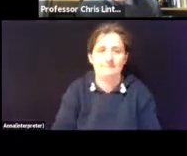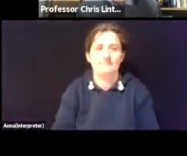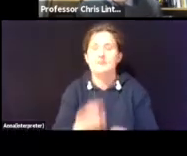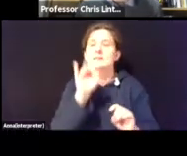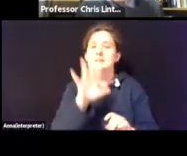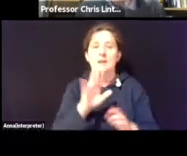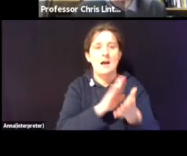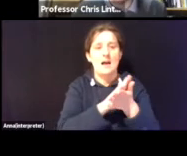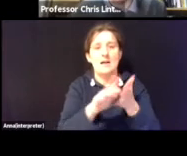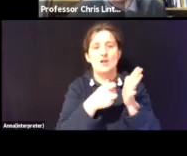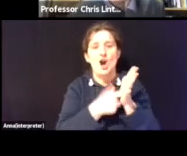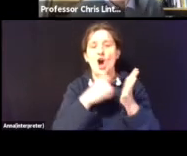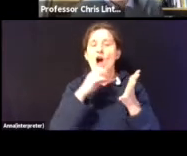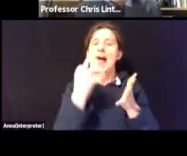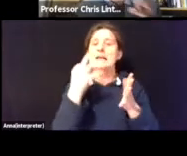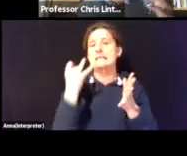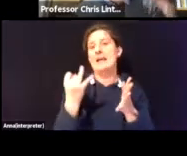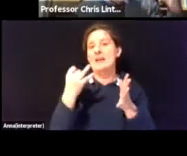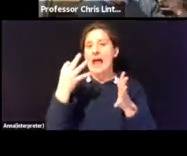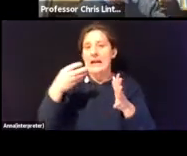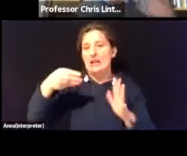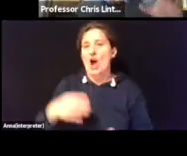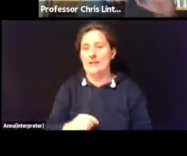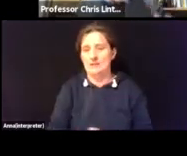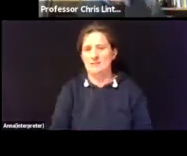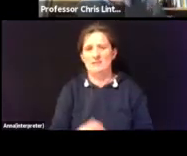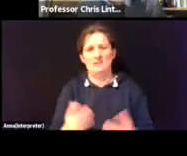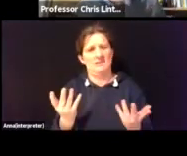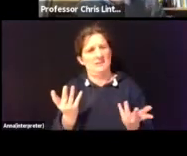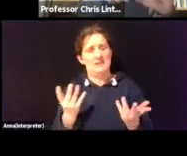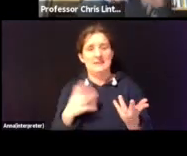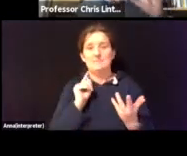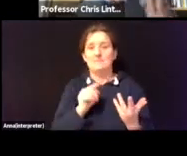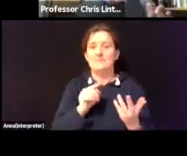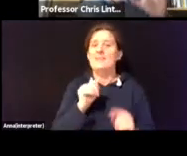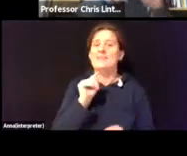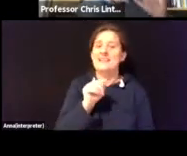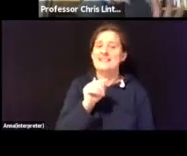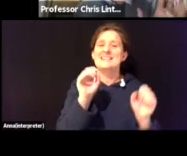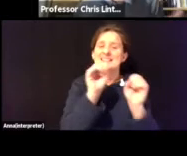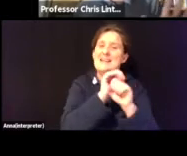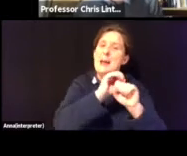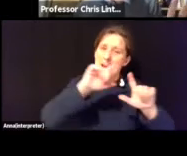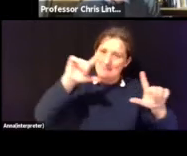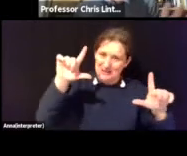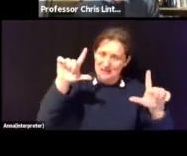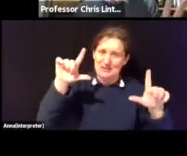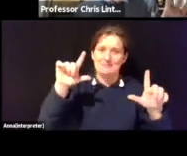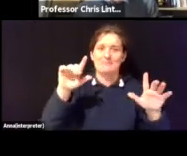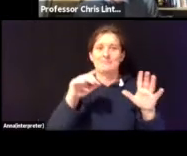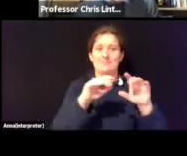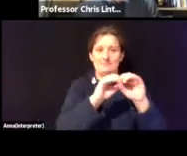star HR 8799, or rather it's exactly the opposite of that. This is an image of the star